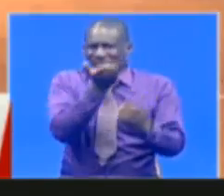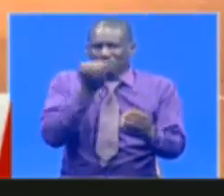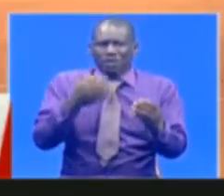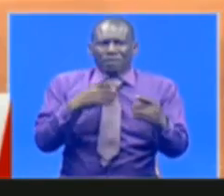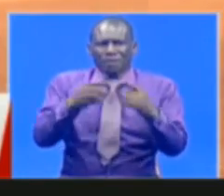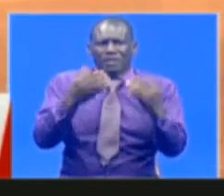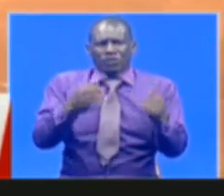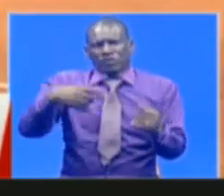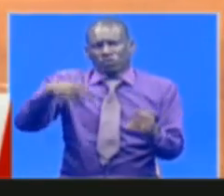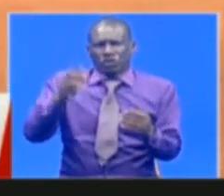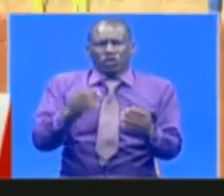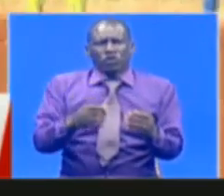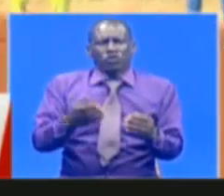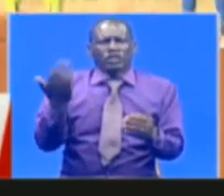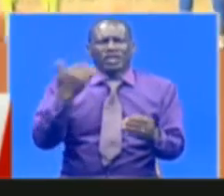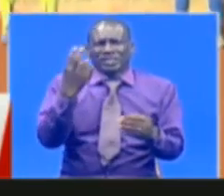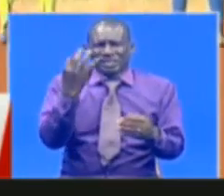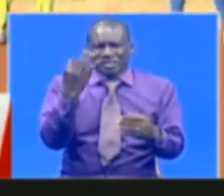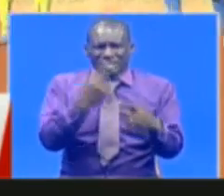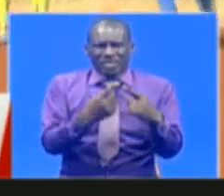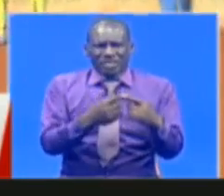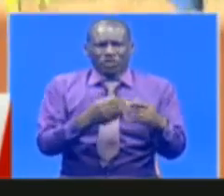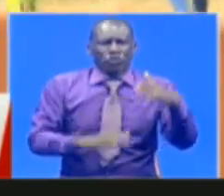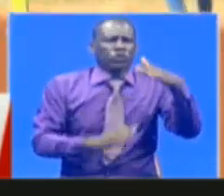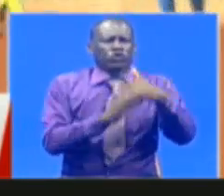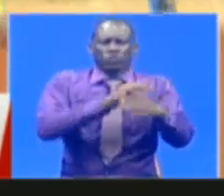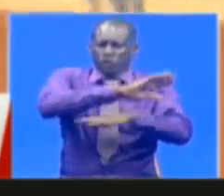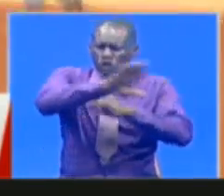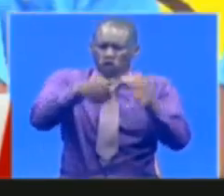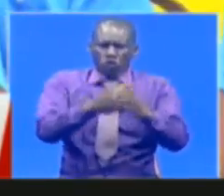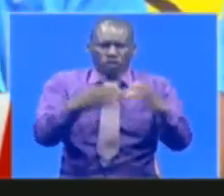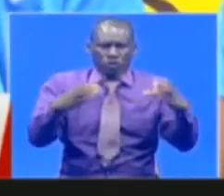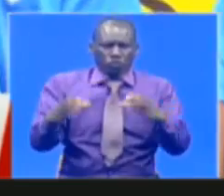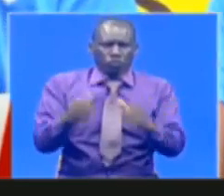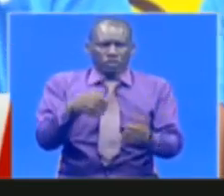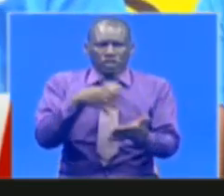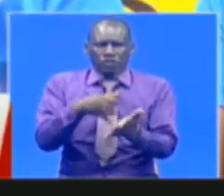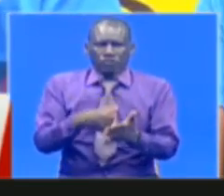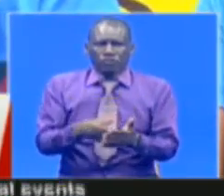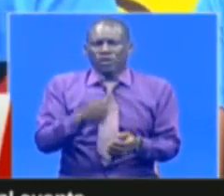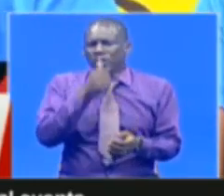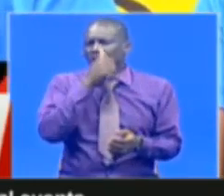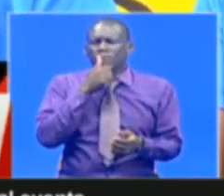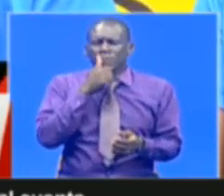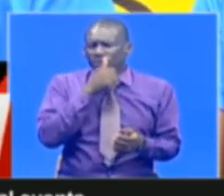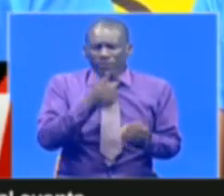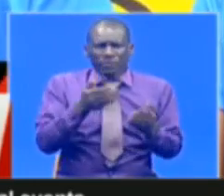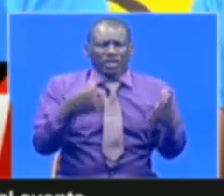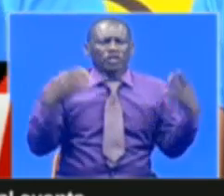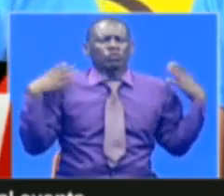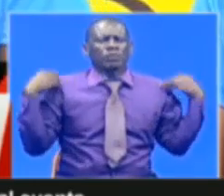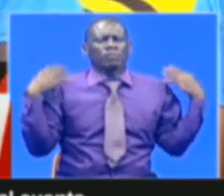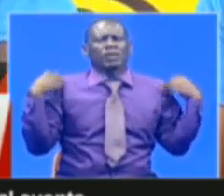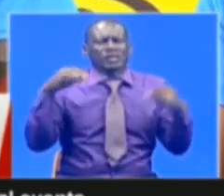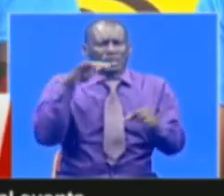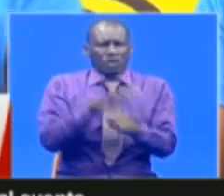touch. And for the last 3 years, they have topped in all the tiers that they took part in. Ile siri yetu ni mazoezi na hard work. Kwa